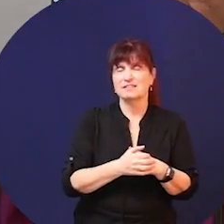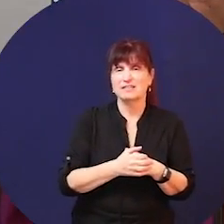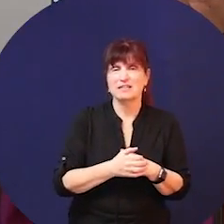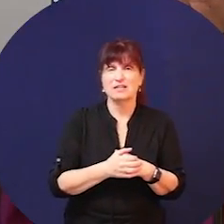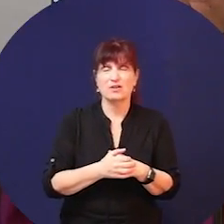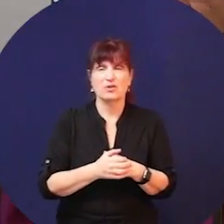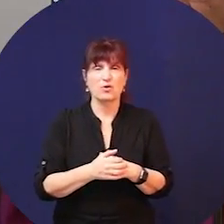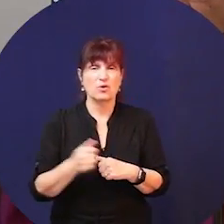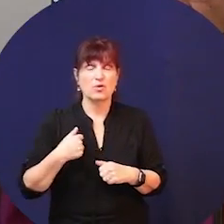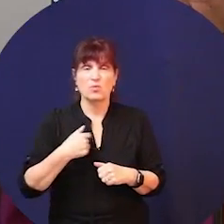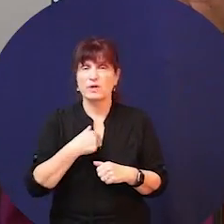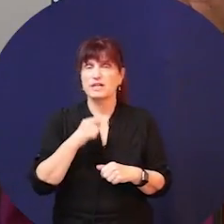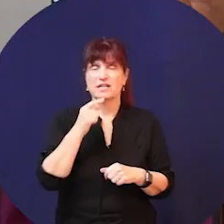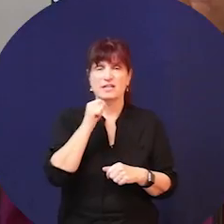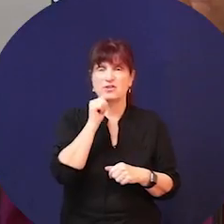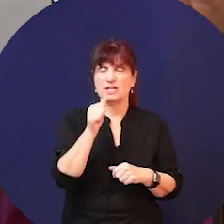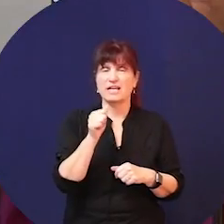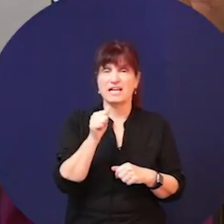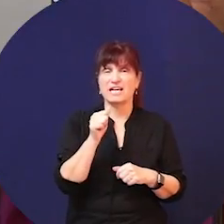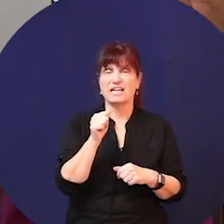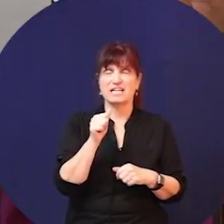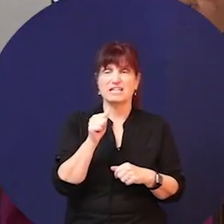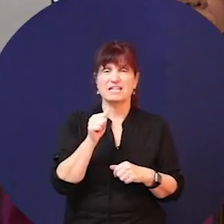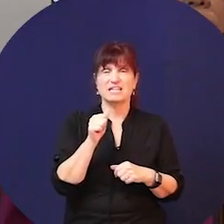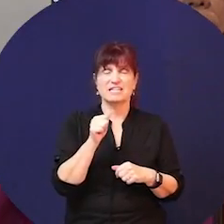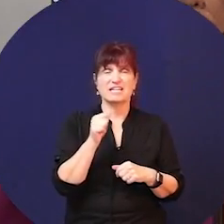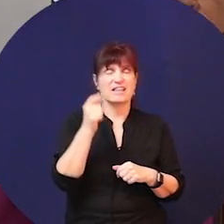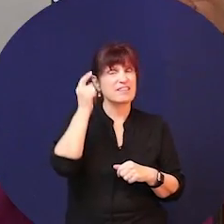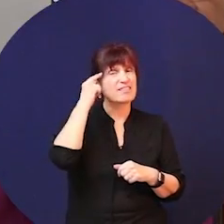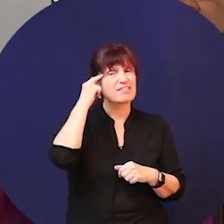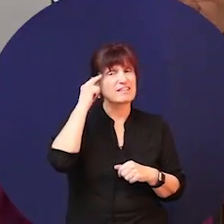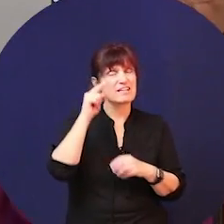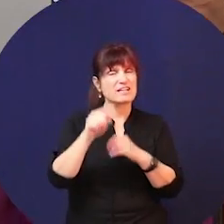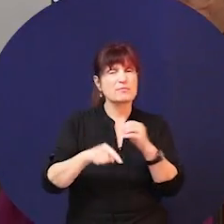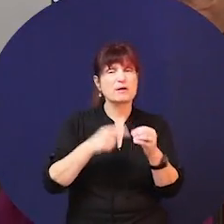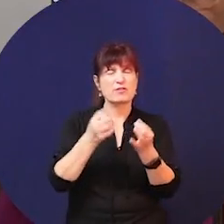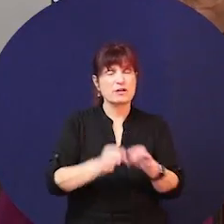like we don't even get a chance to much really kind of chew on the